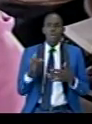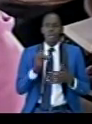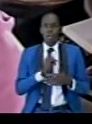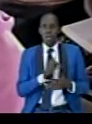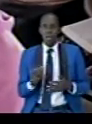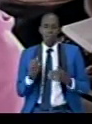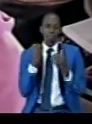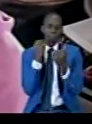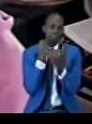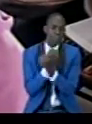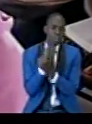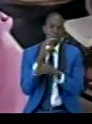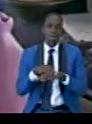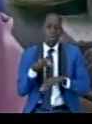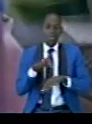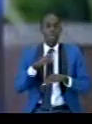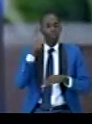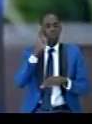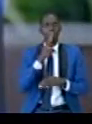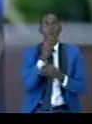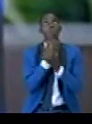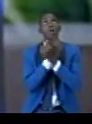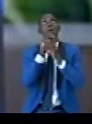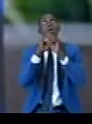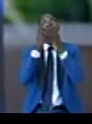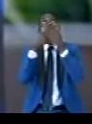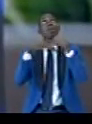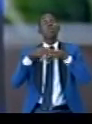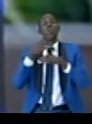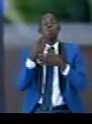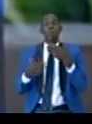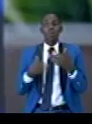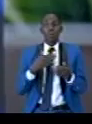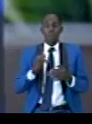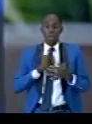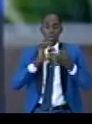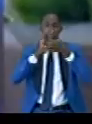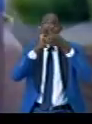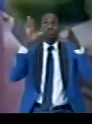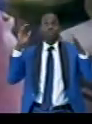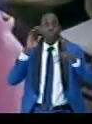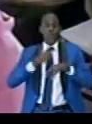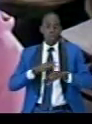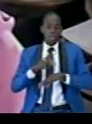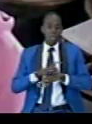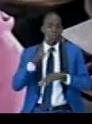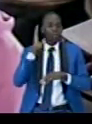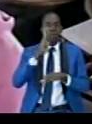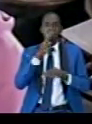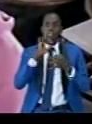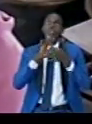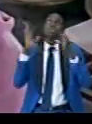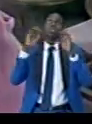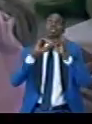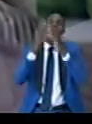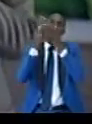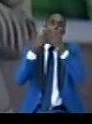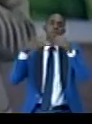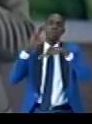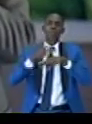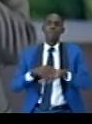on earth, will be bound in heaven. And whatever I loose on earth, will be loose in heaven.